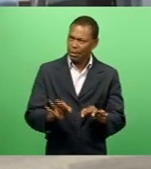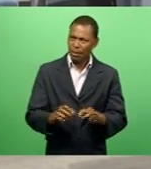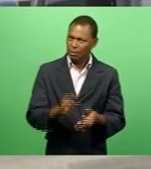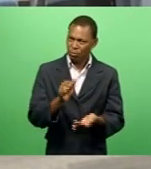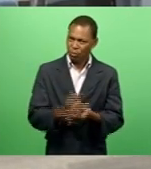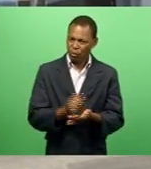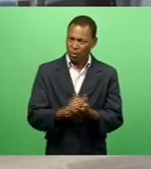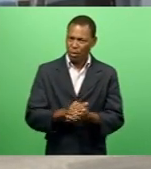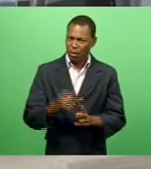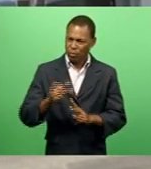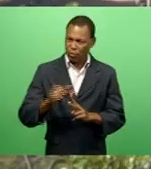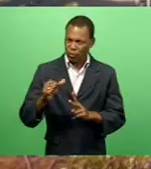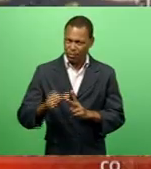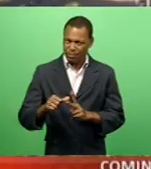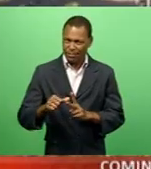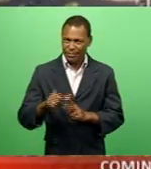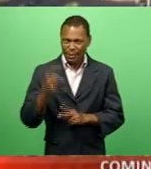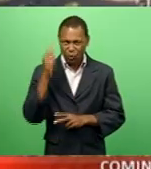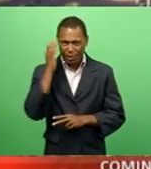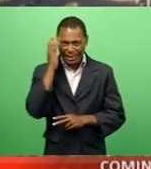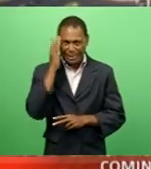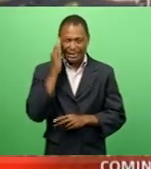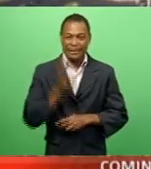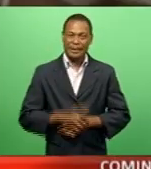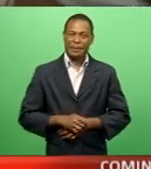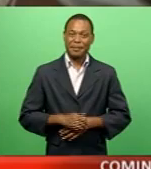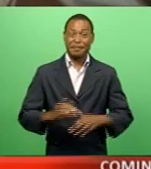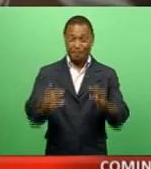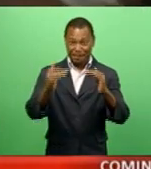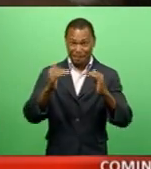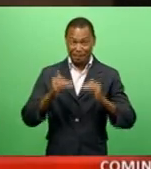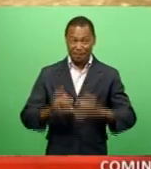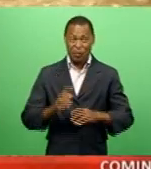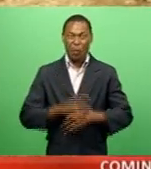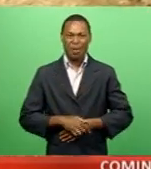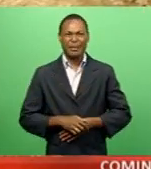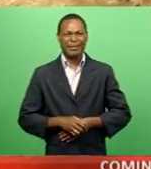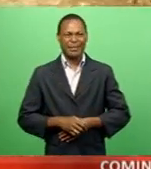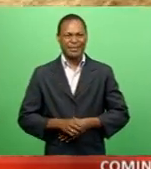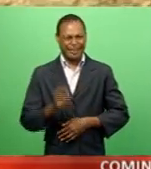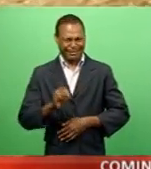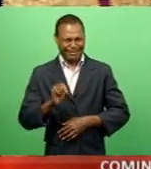to be considered. Up ahead, mining sector shows resilience.